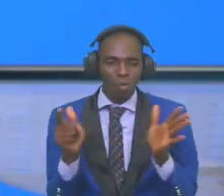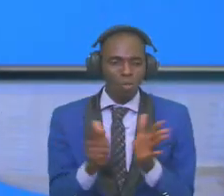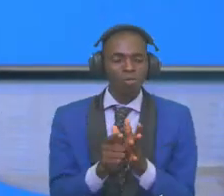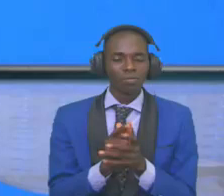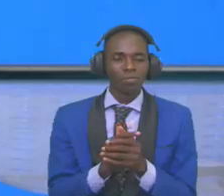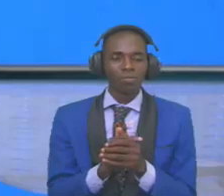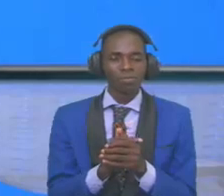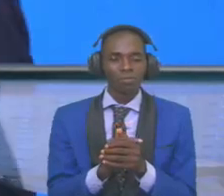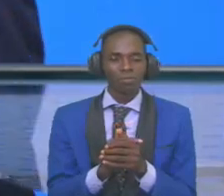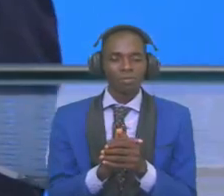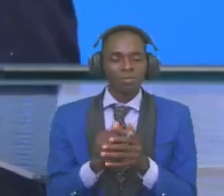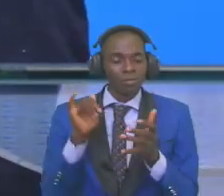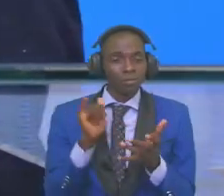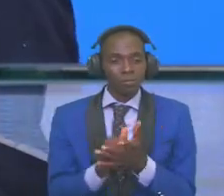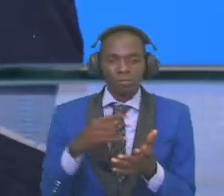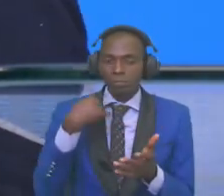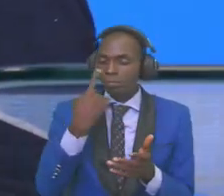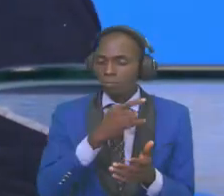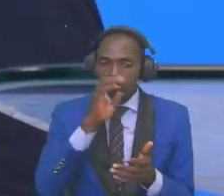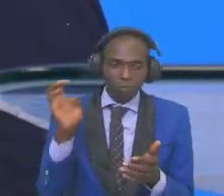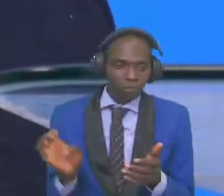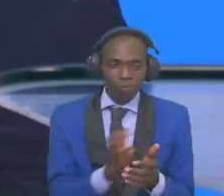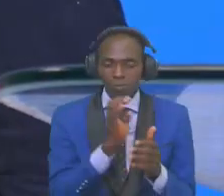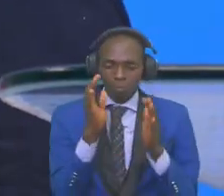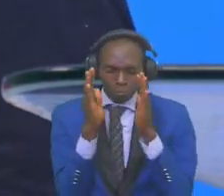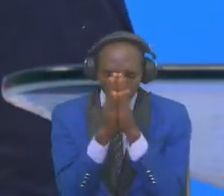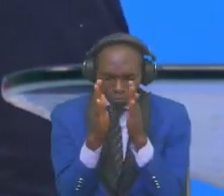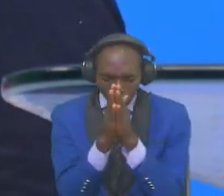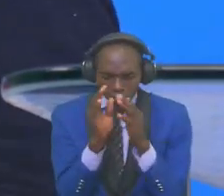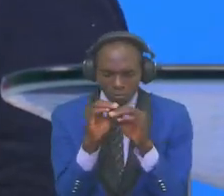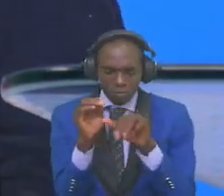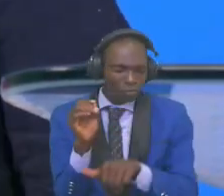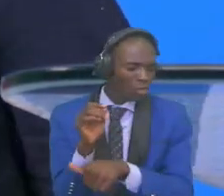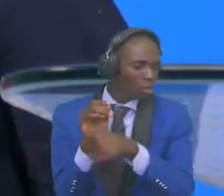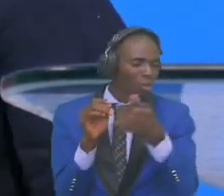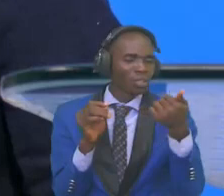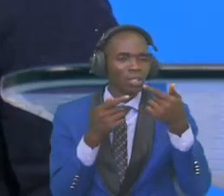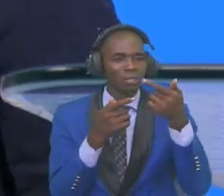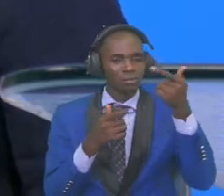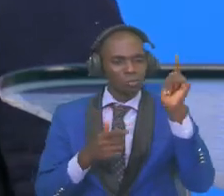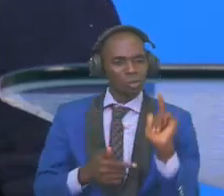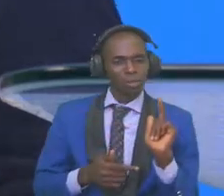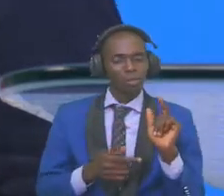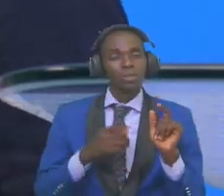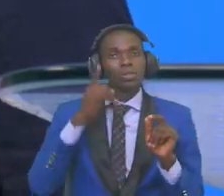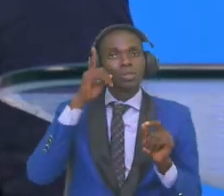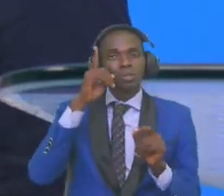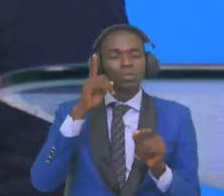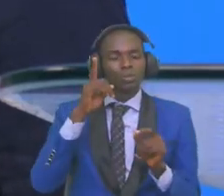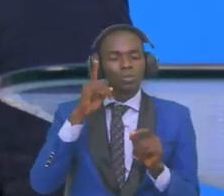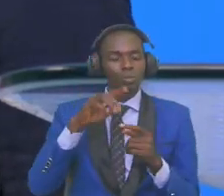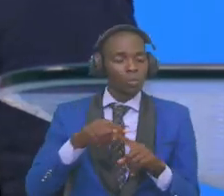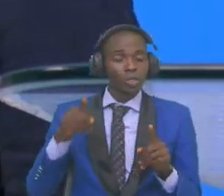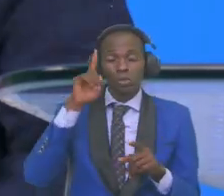law that whoever prays to any other god except you, he'll be cast into